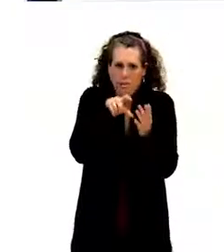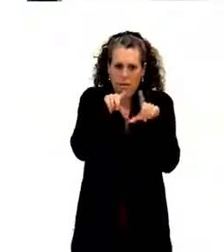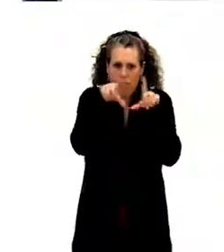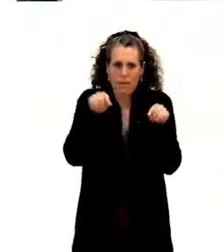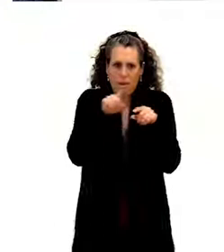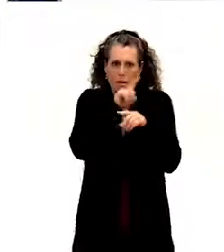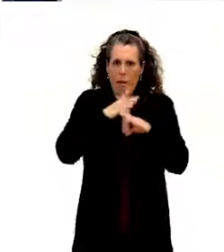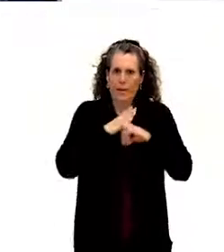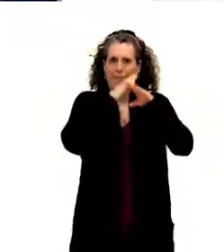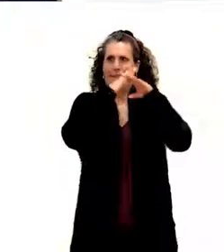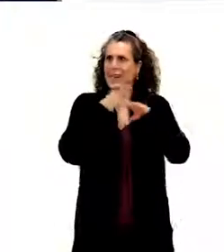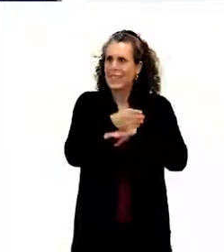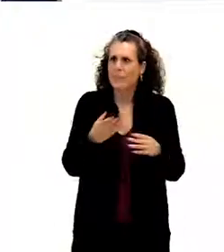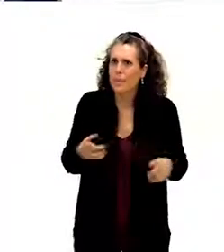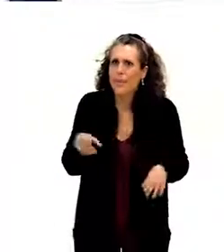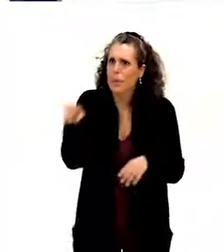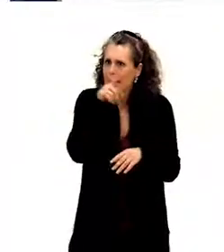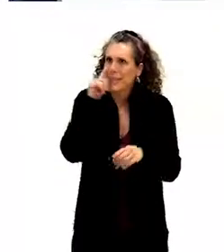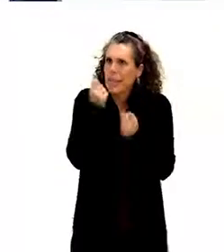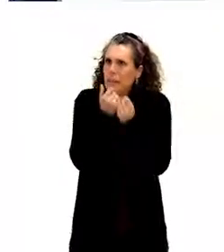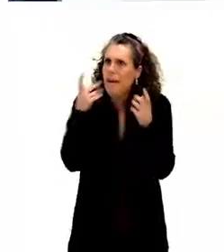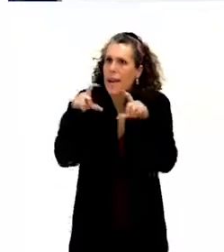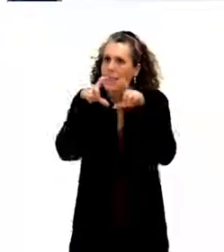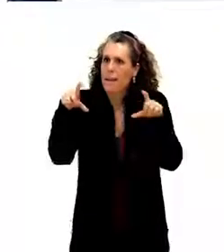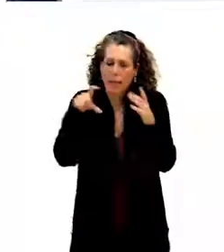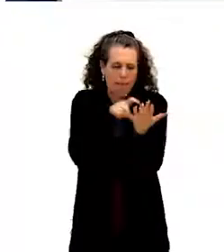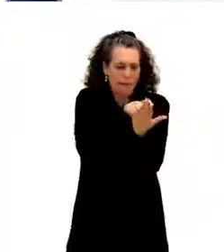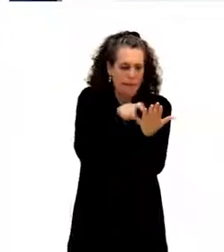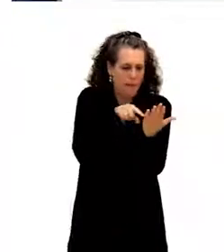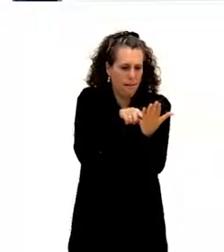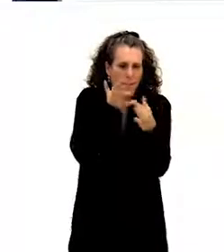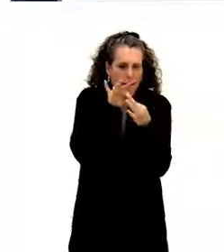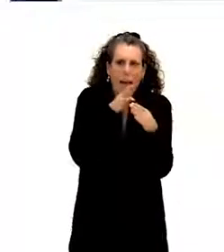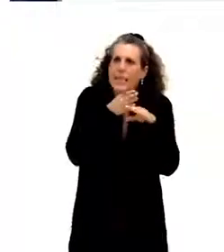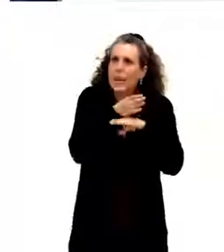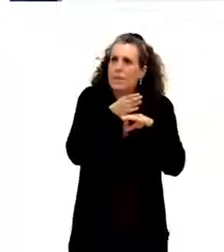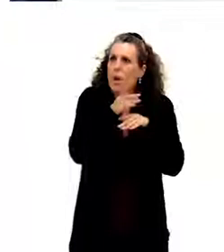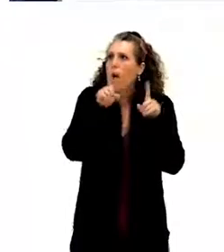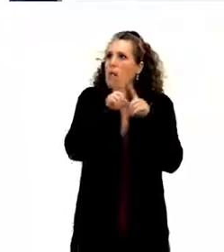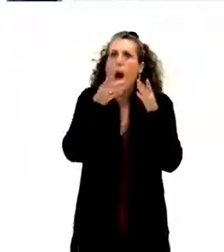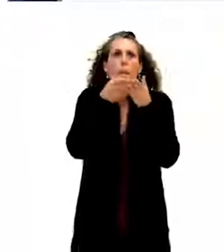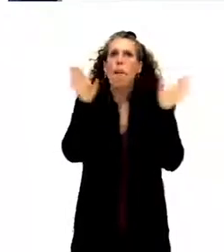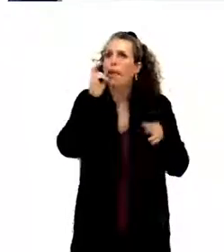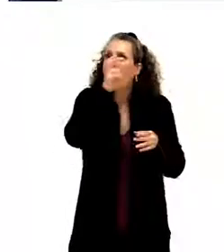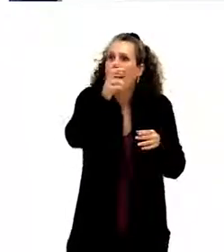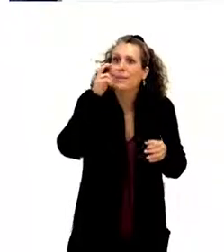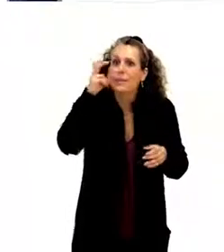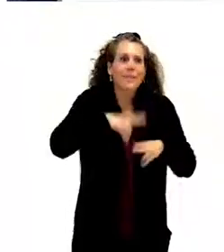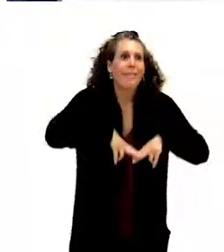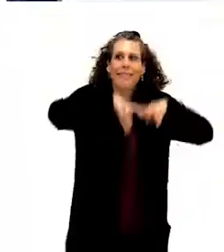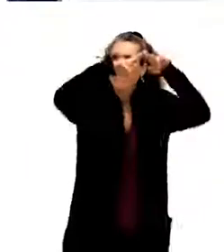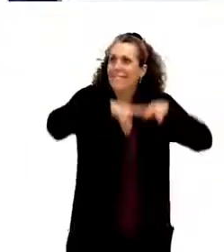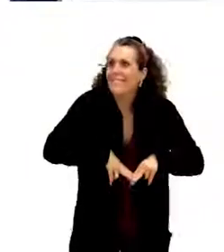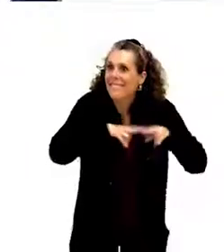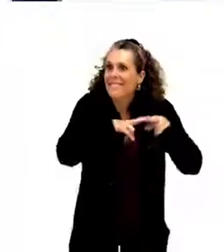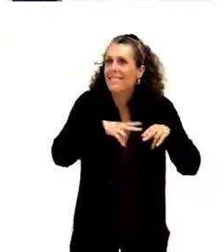often labels for accessible service or standards in many transport, public transport, elevators,